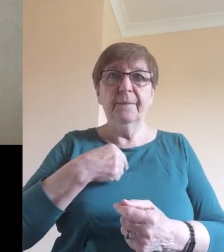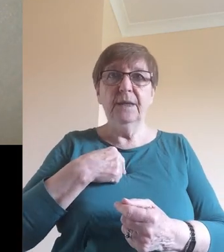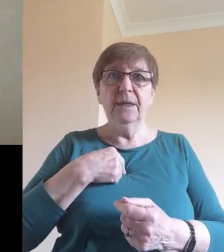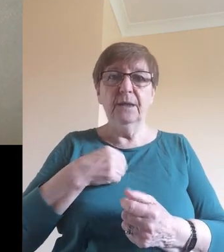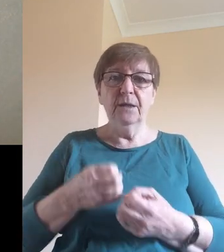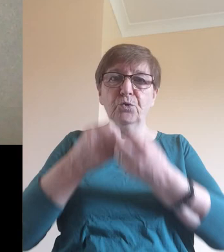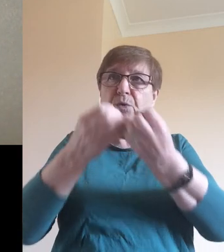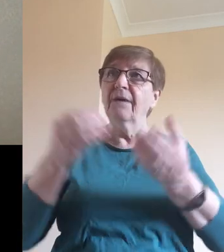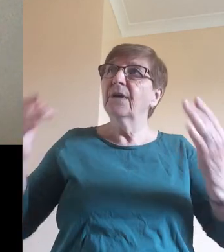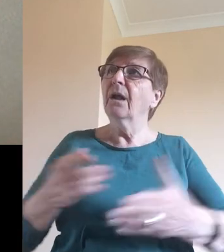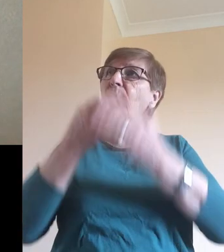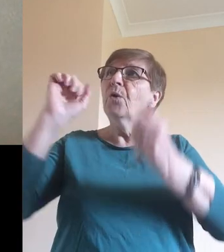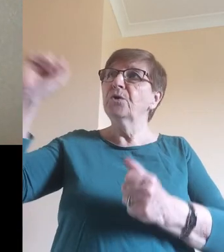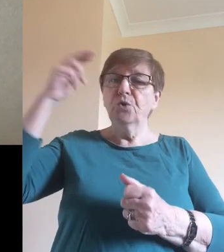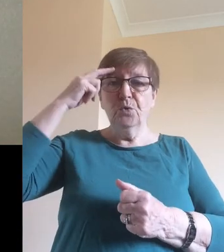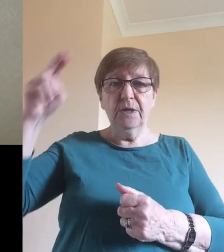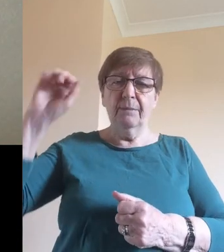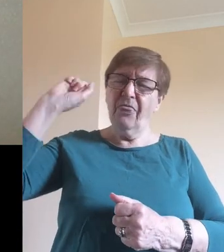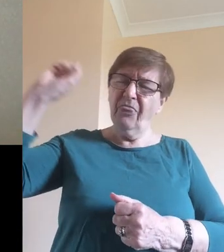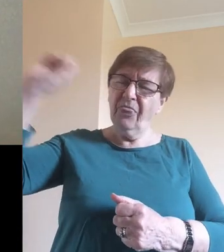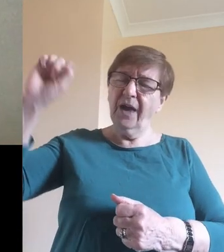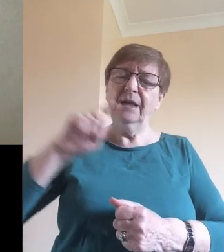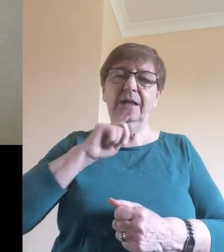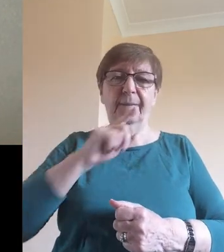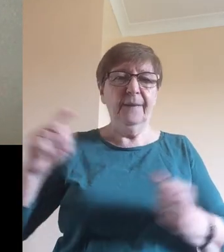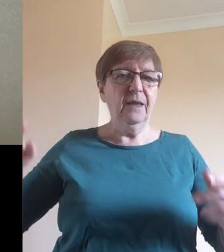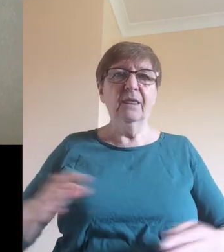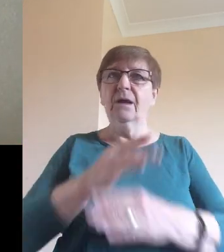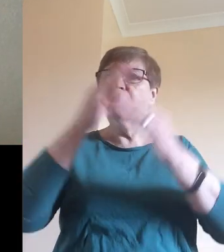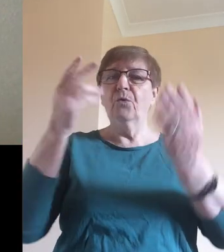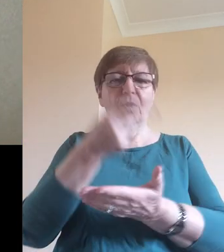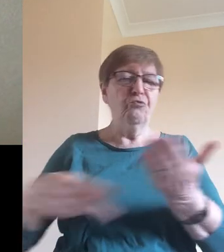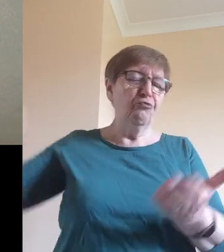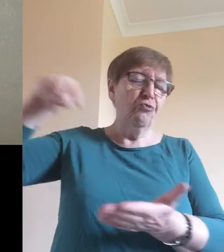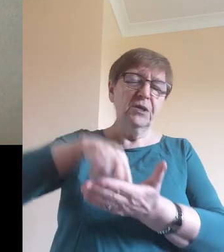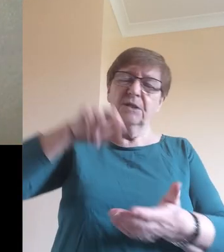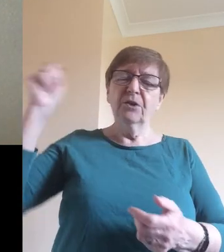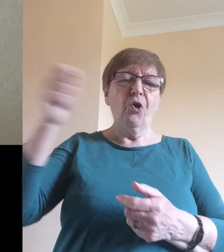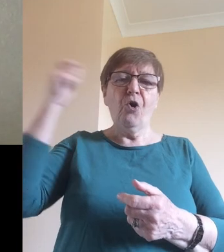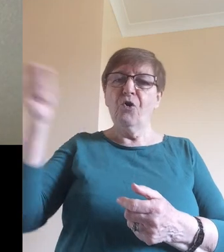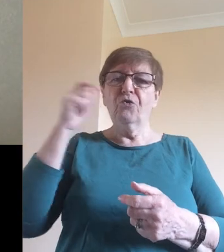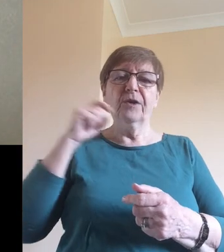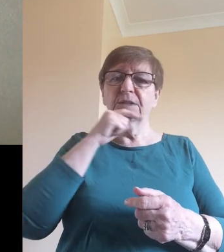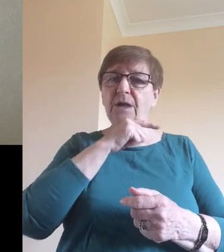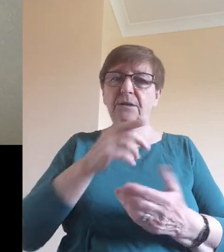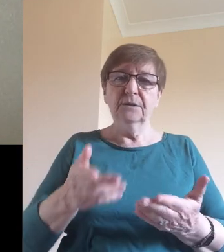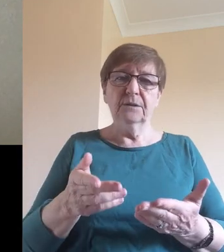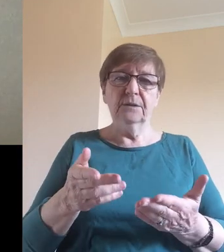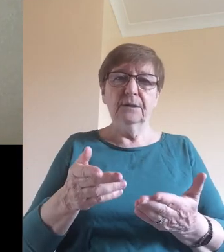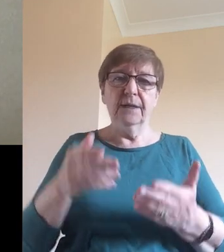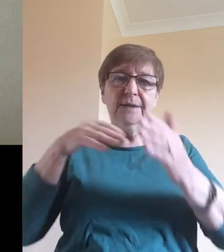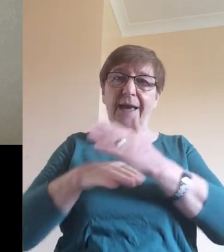bring glory to your name. Thine be the glory, risen conquering Son. And it's in